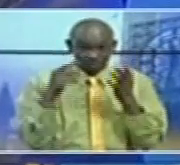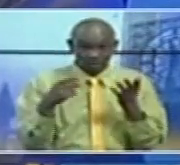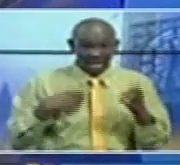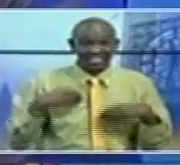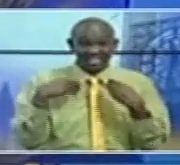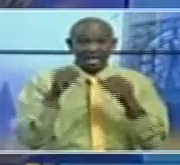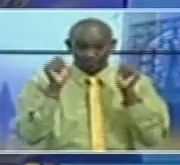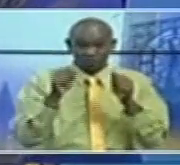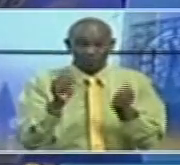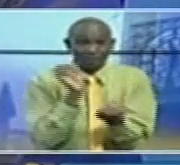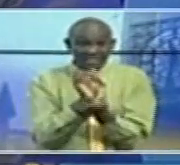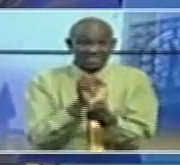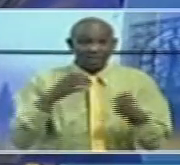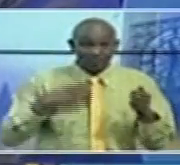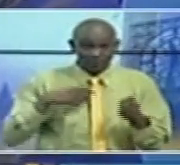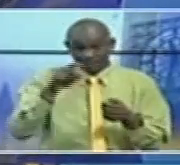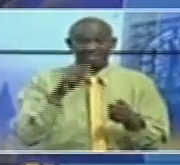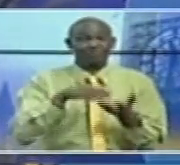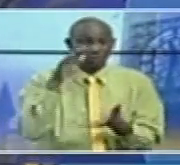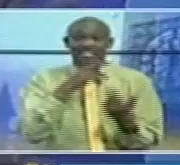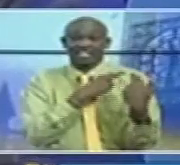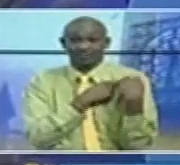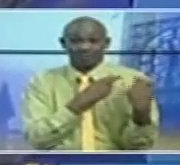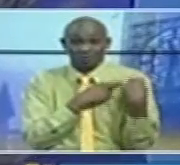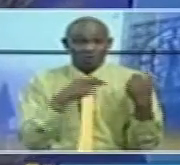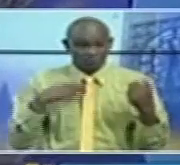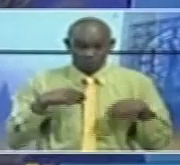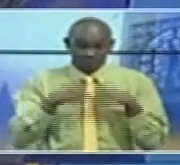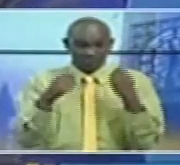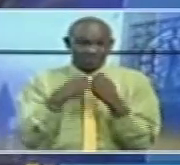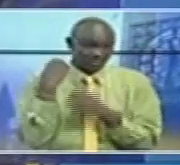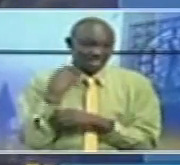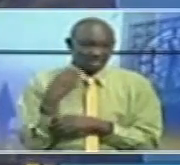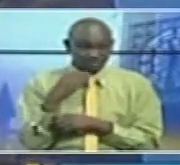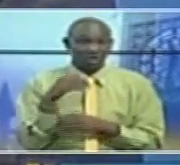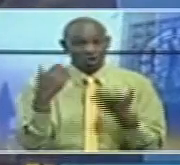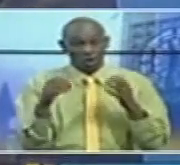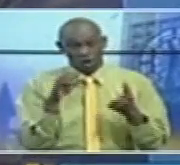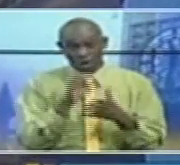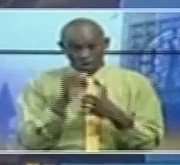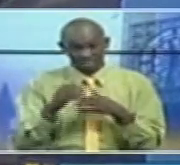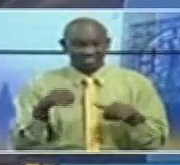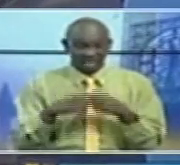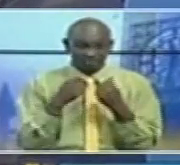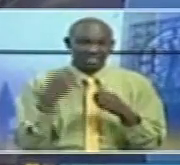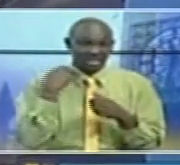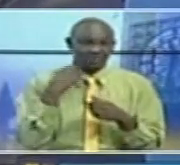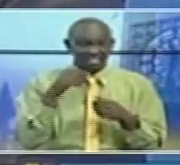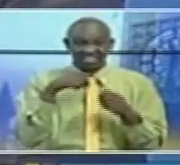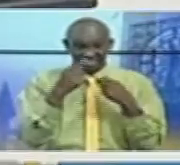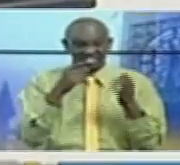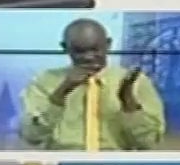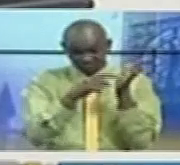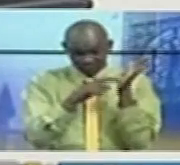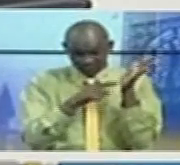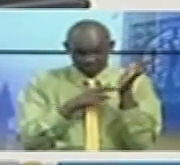if possible, punish those who are most responsible for atrocity crimes, the crimes that are clearly stipulated in the ICC and